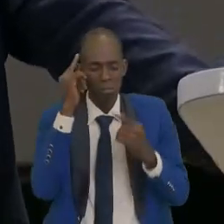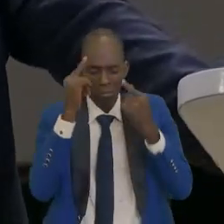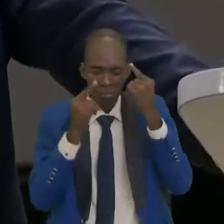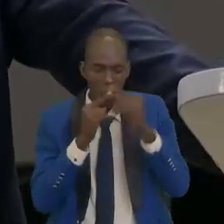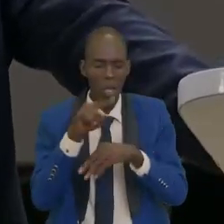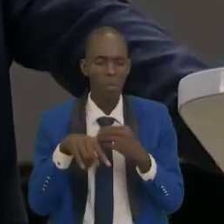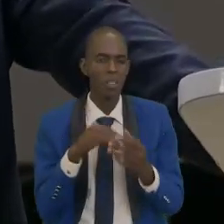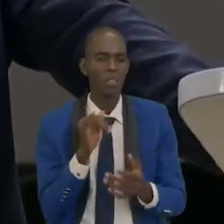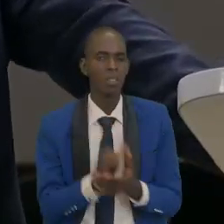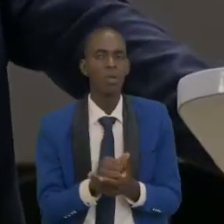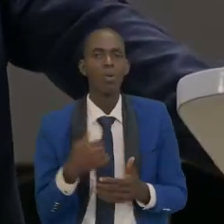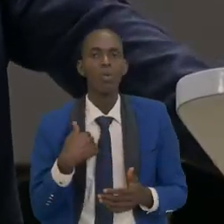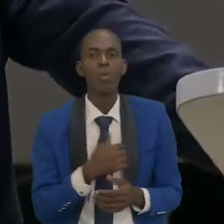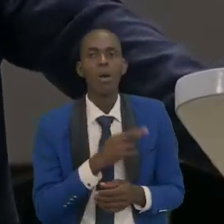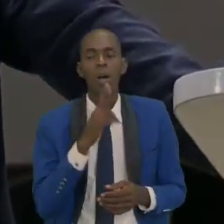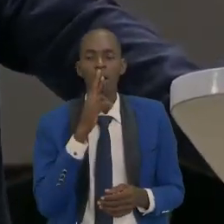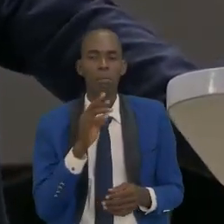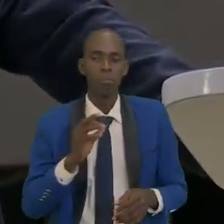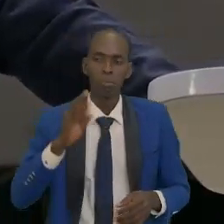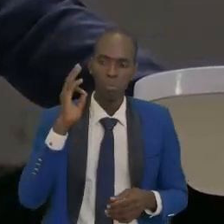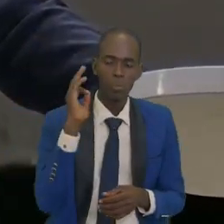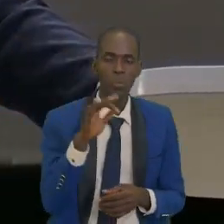preaching regular preaching